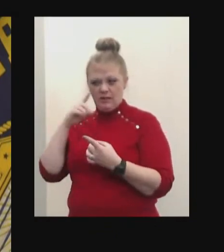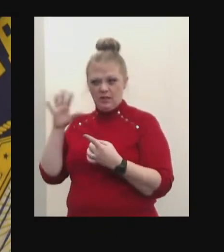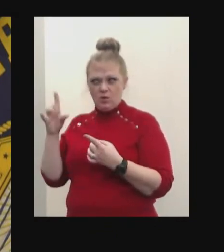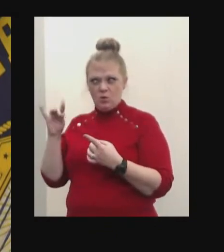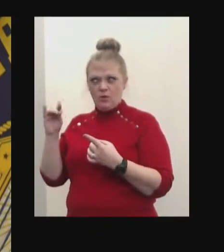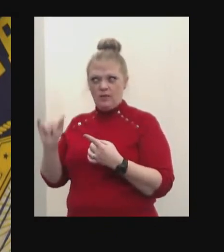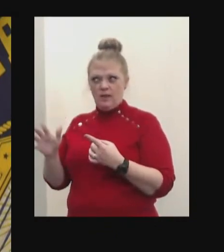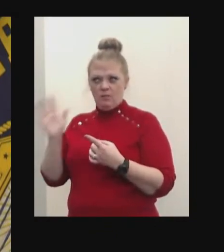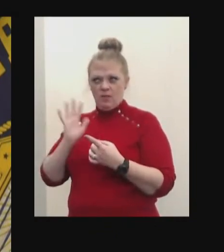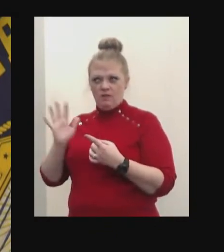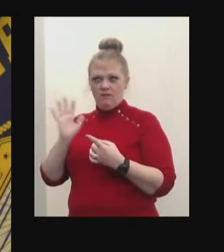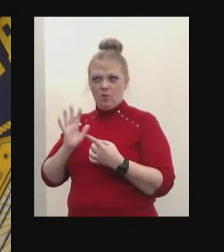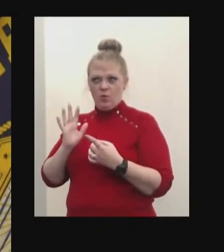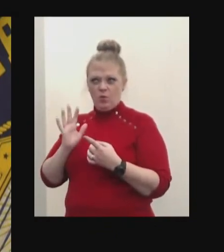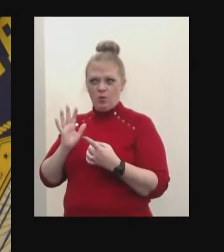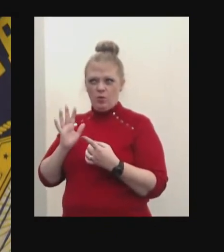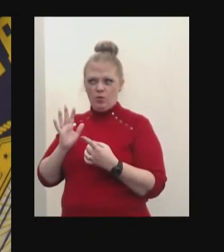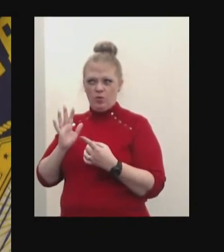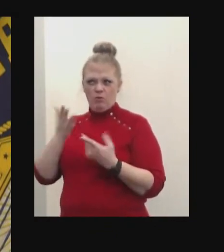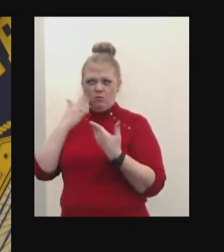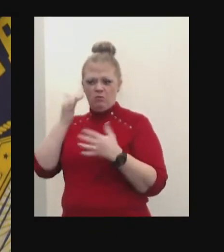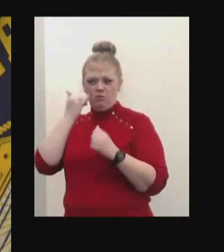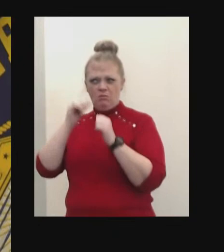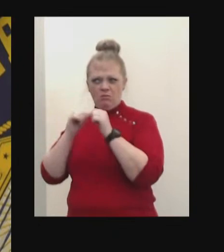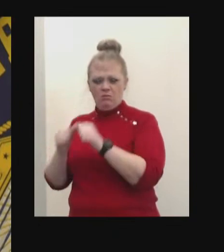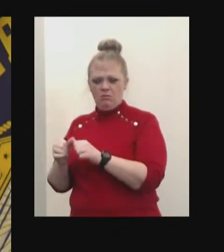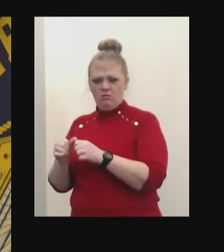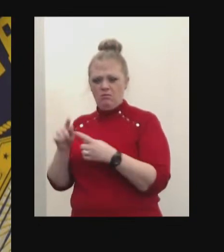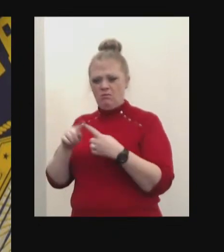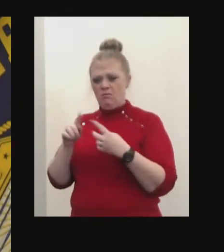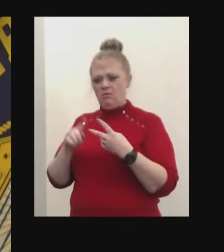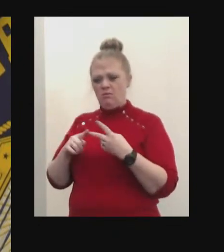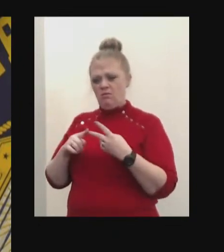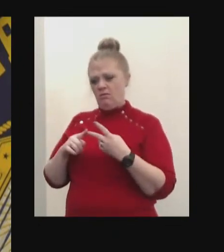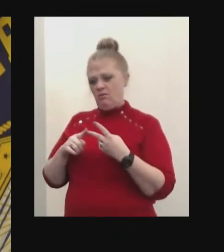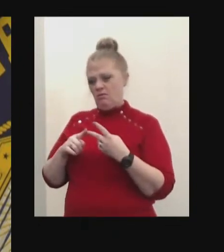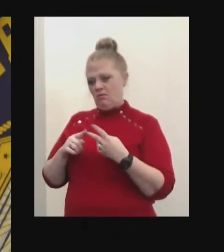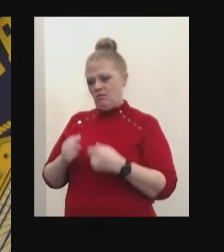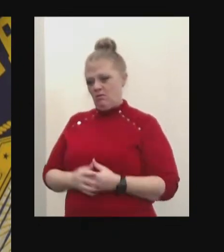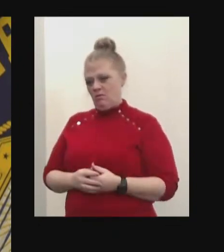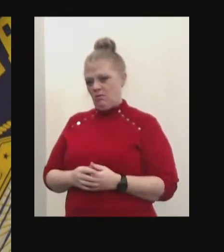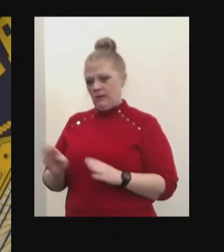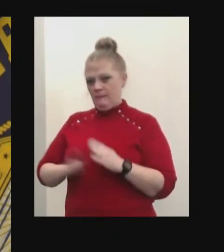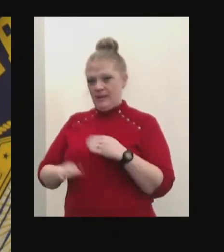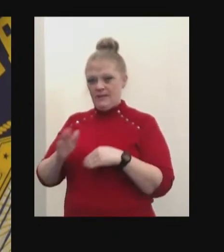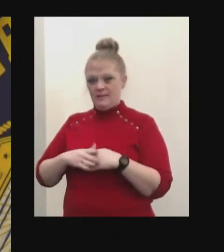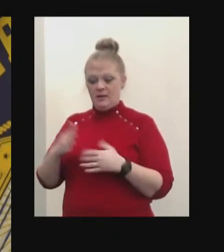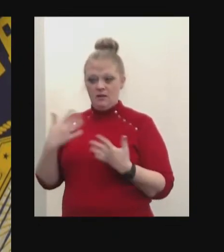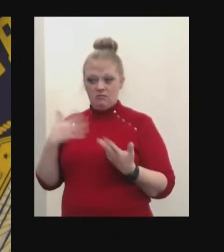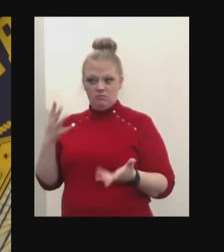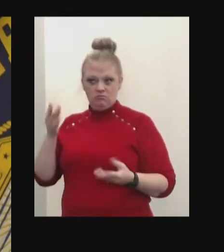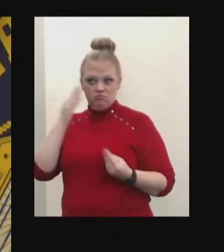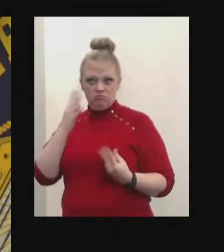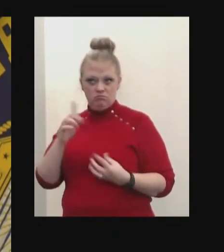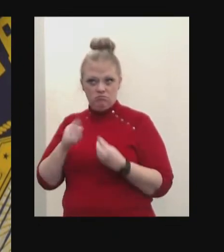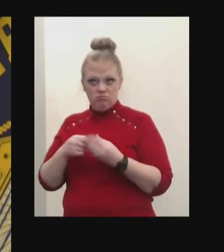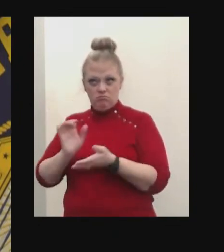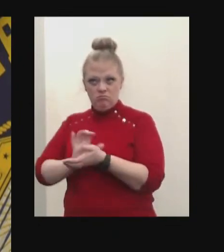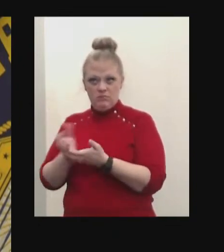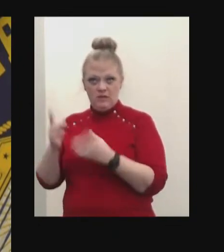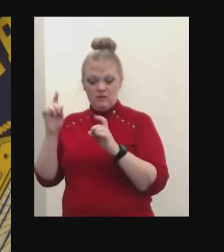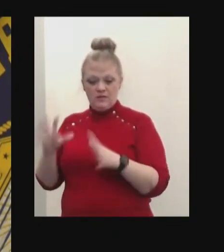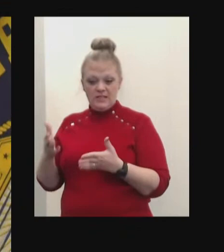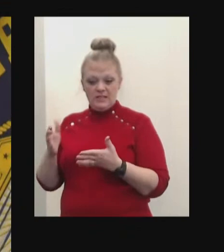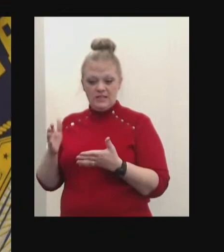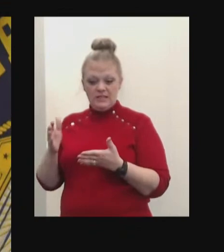earlier. It's unclear if that's continuing. And also, based on what you've been told about the amount of testing supplies that